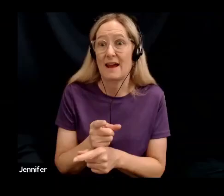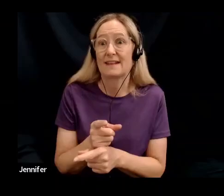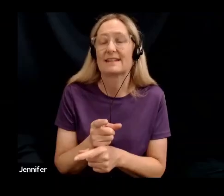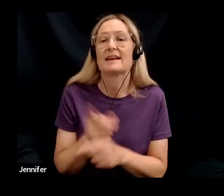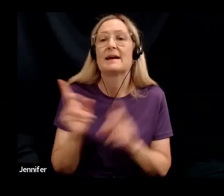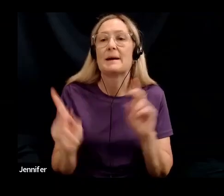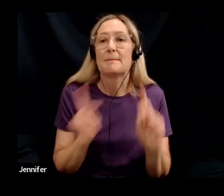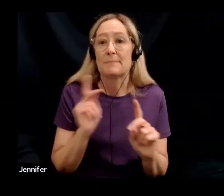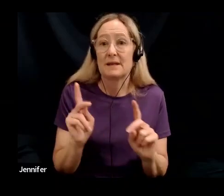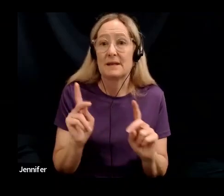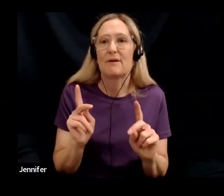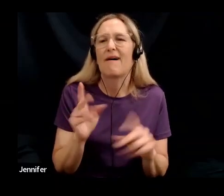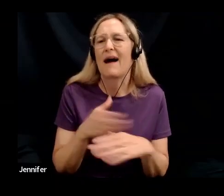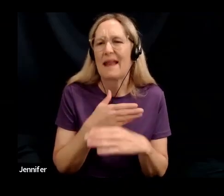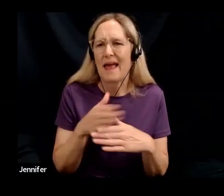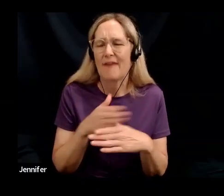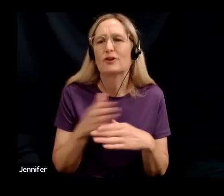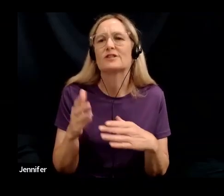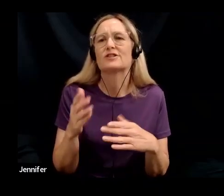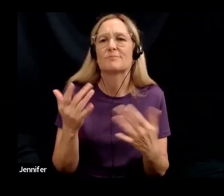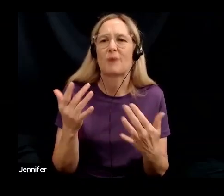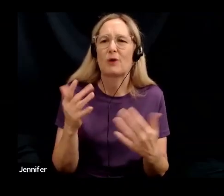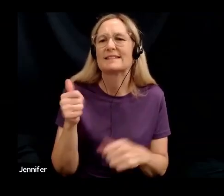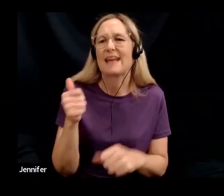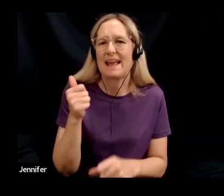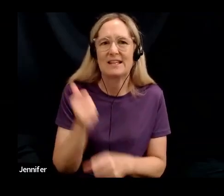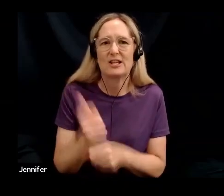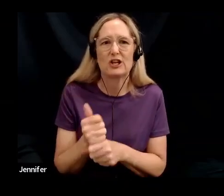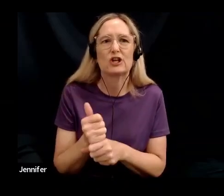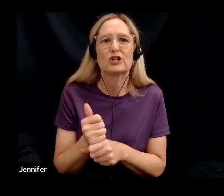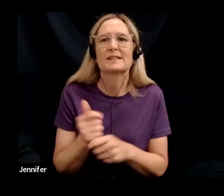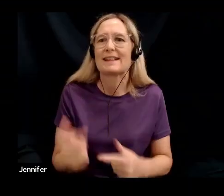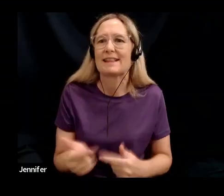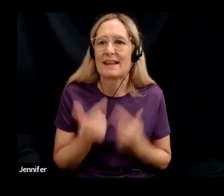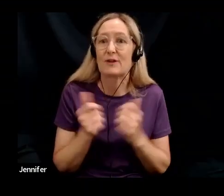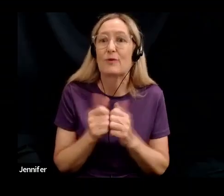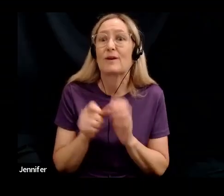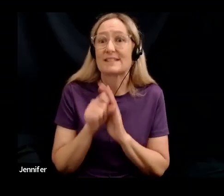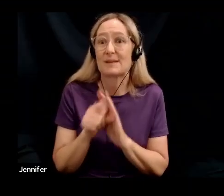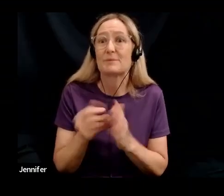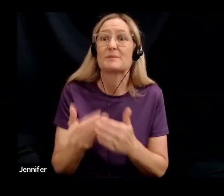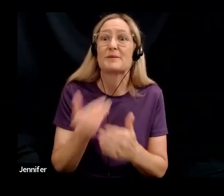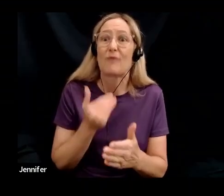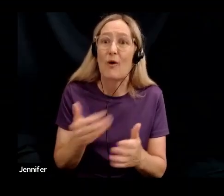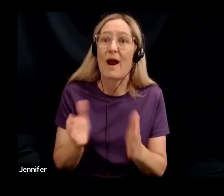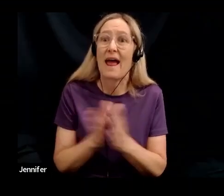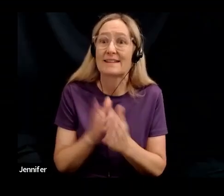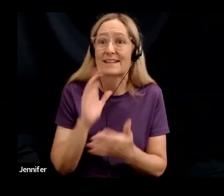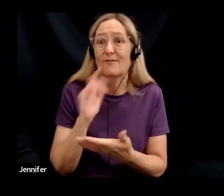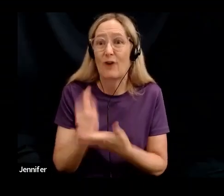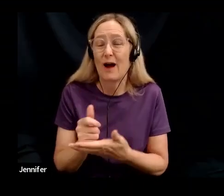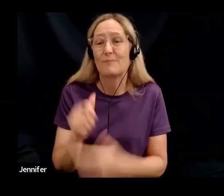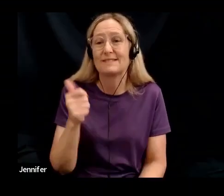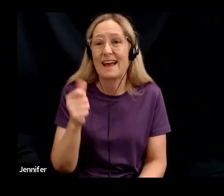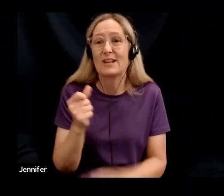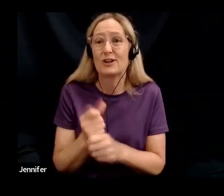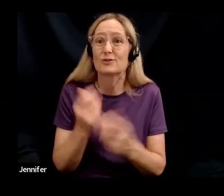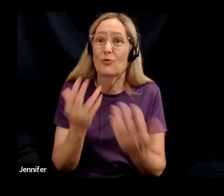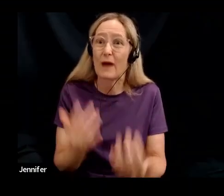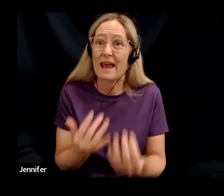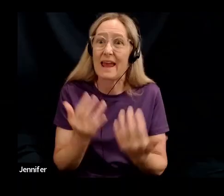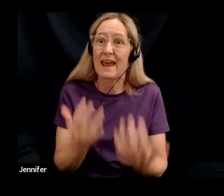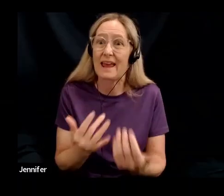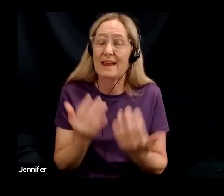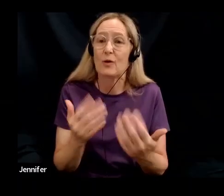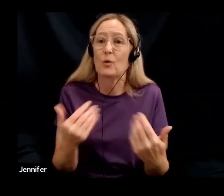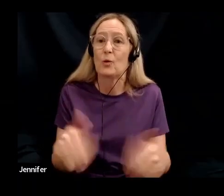people wait on average 10 years living with symptoms before seeking help, right? And so I think